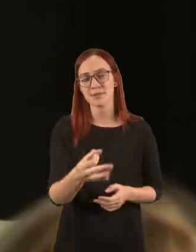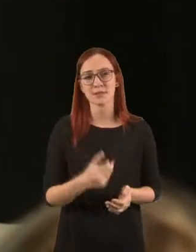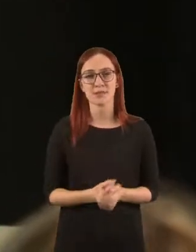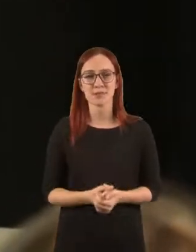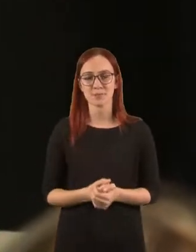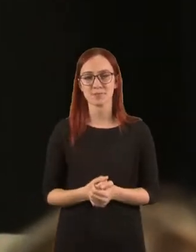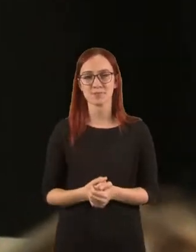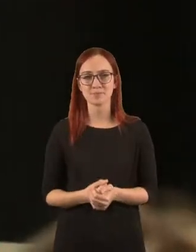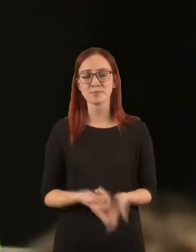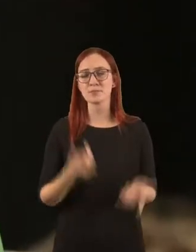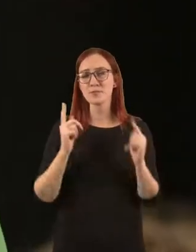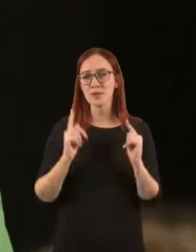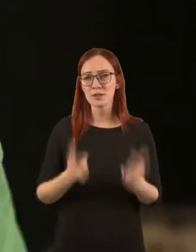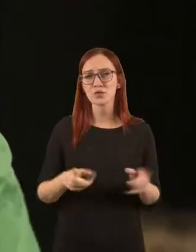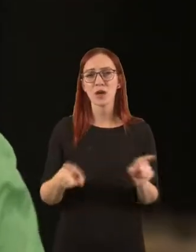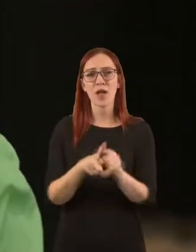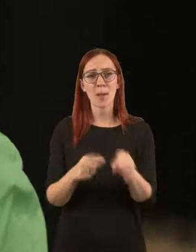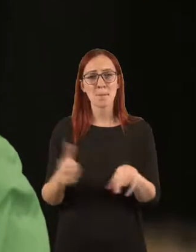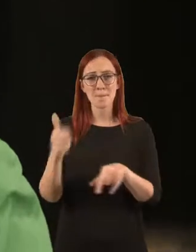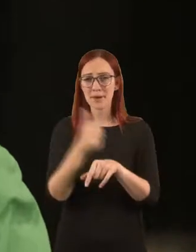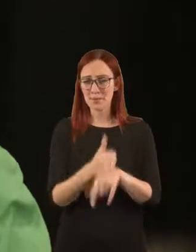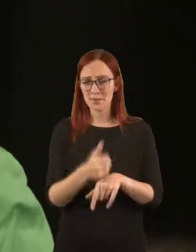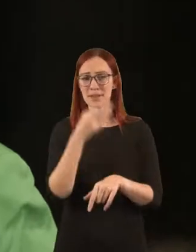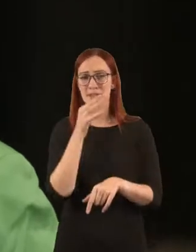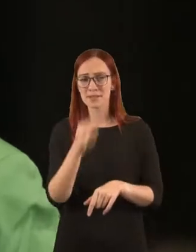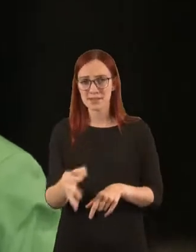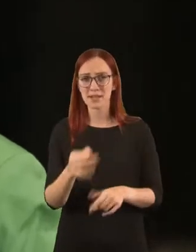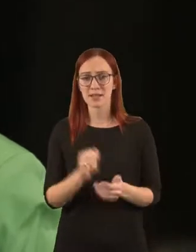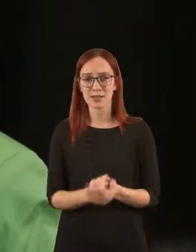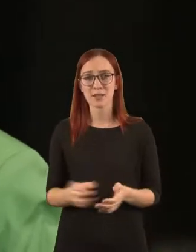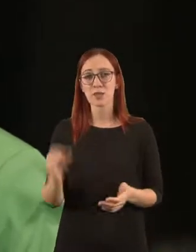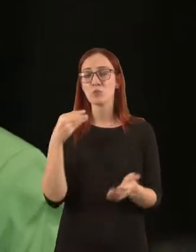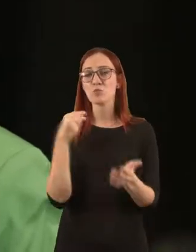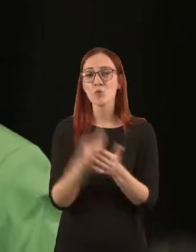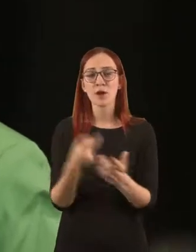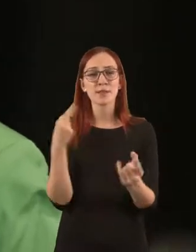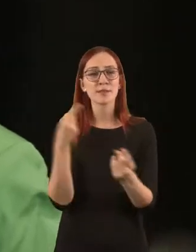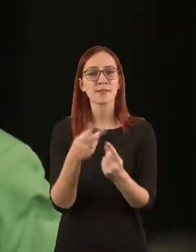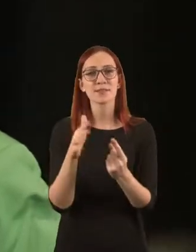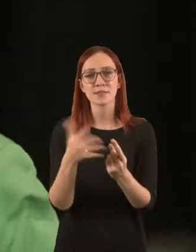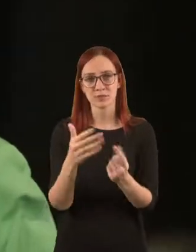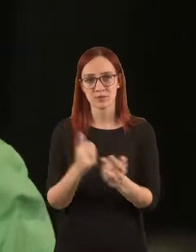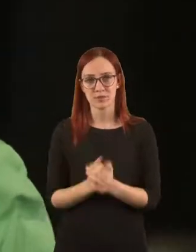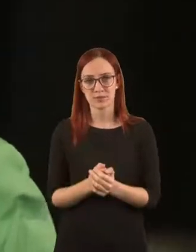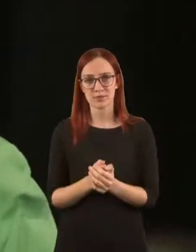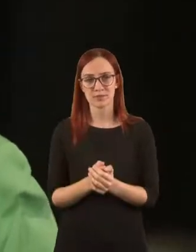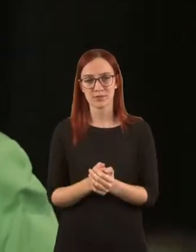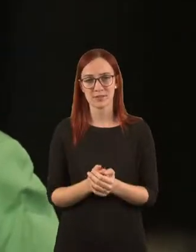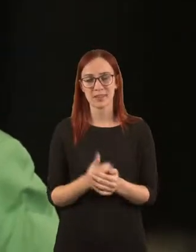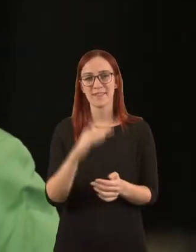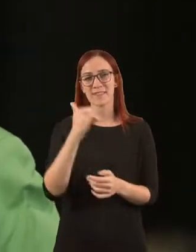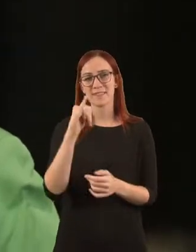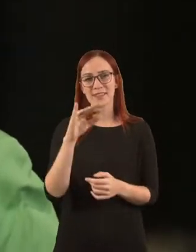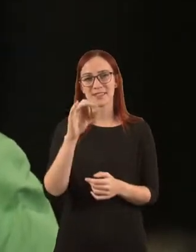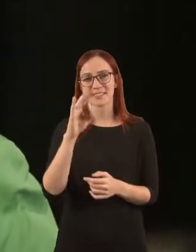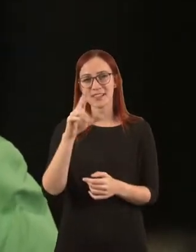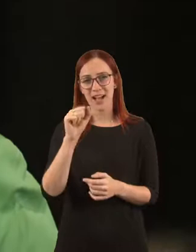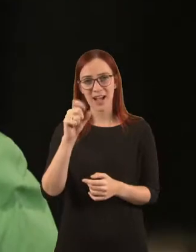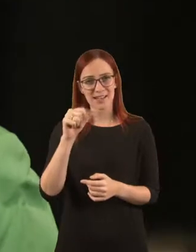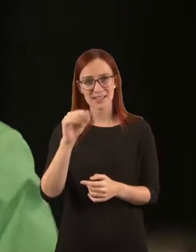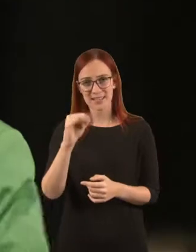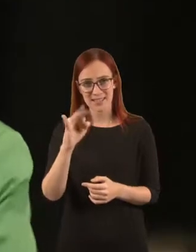I probably wasn't right and did not use the opportunity not to say anything about agriculture. But